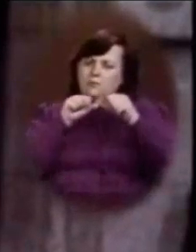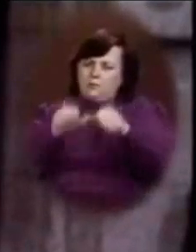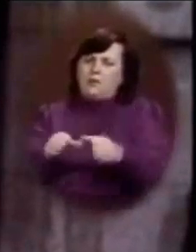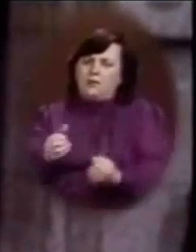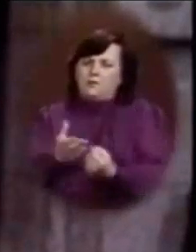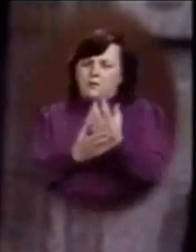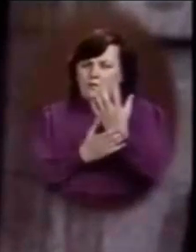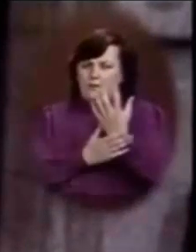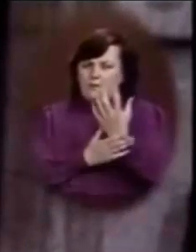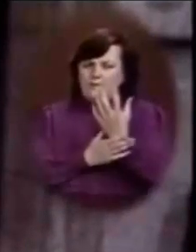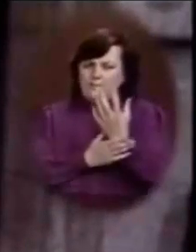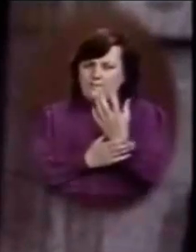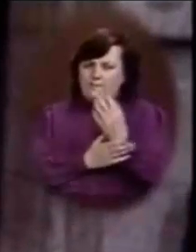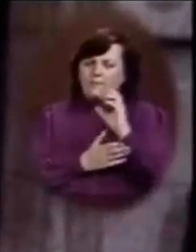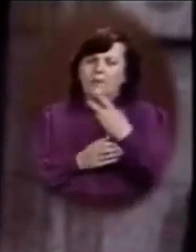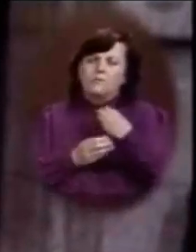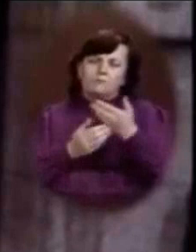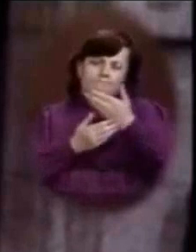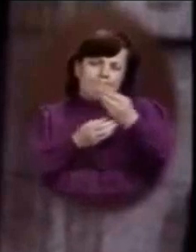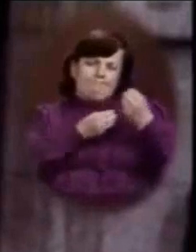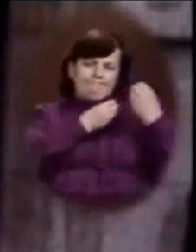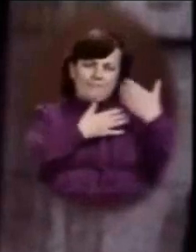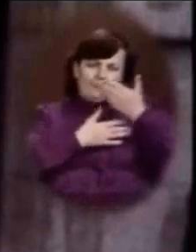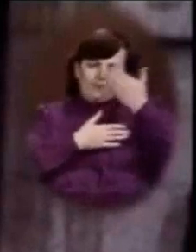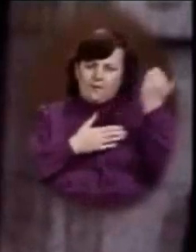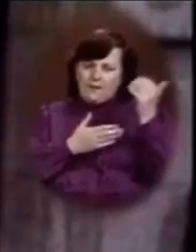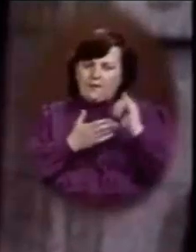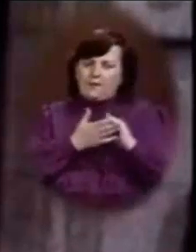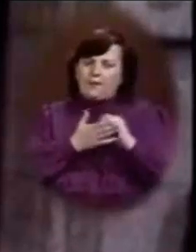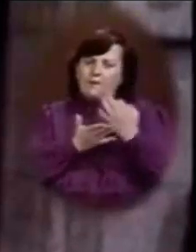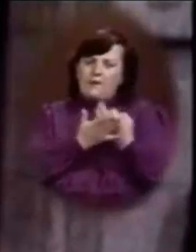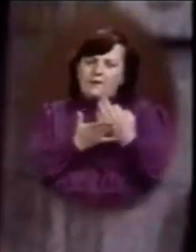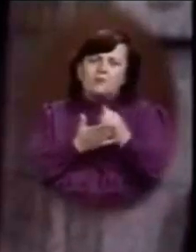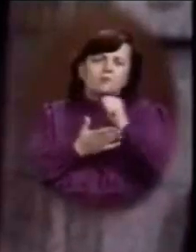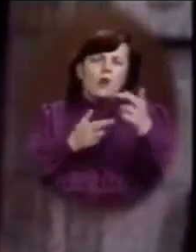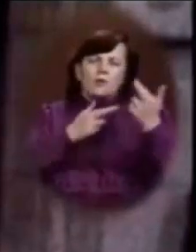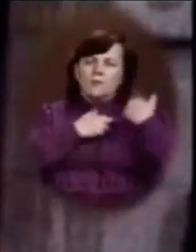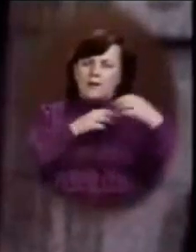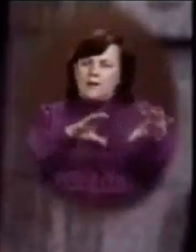growth. We've put behind us the financial irresponsibility which